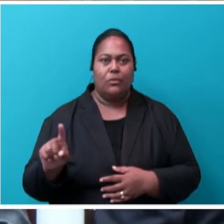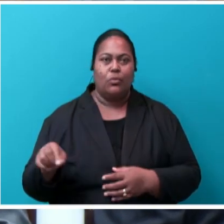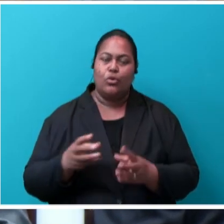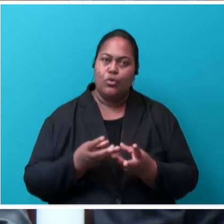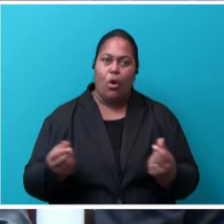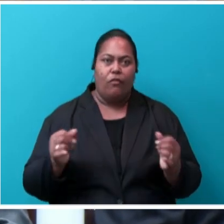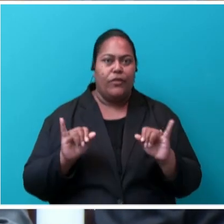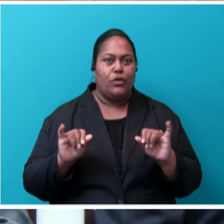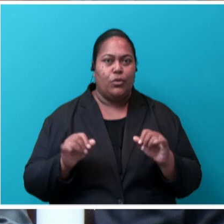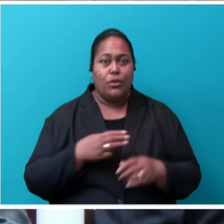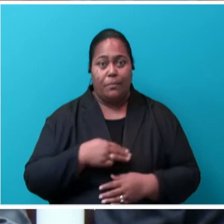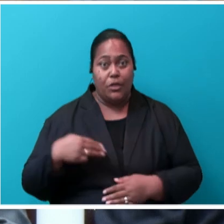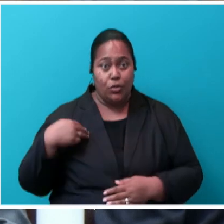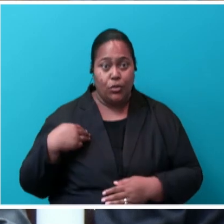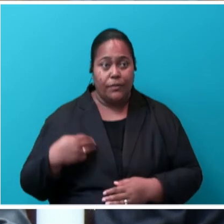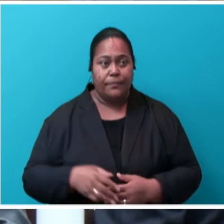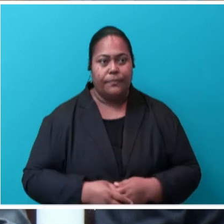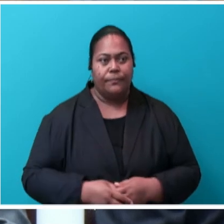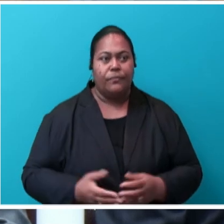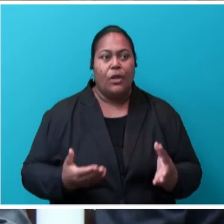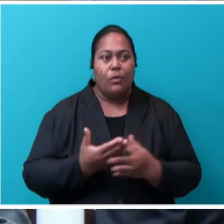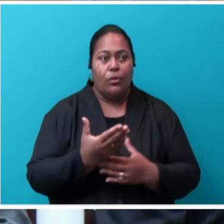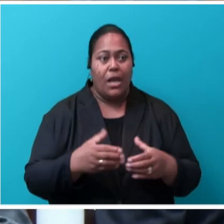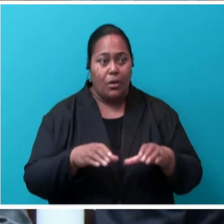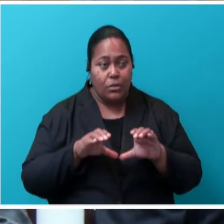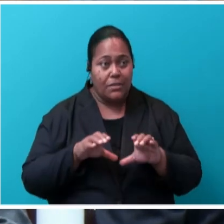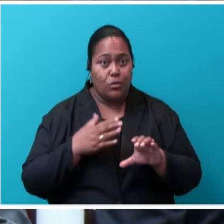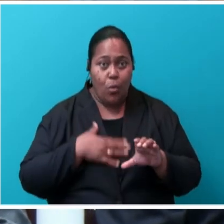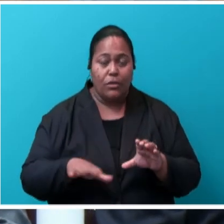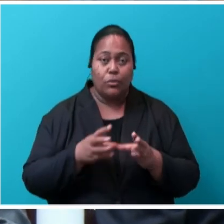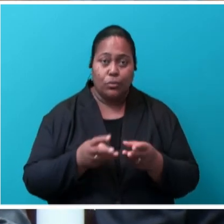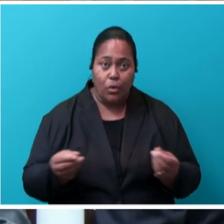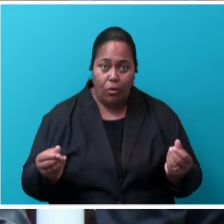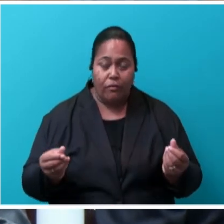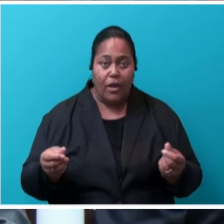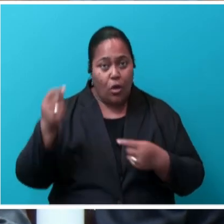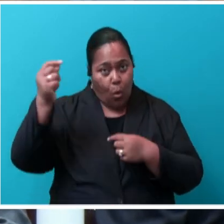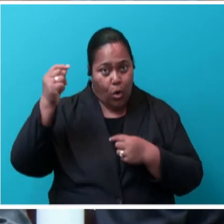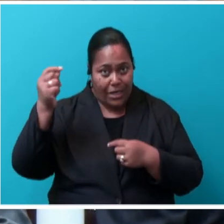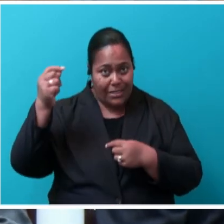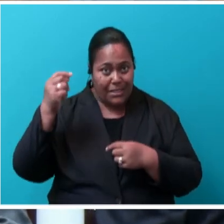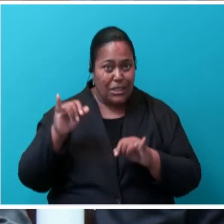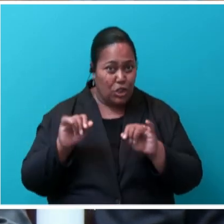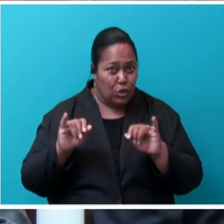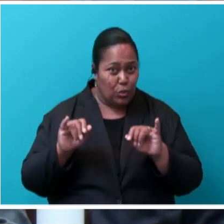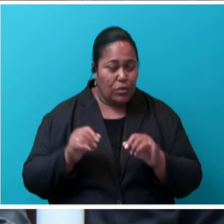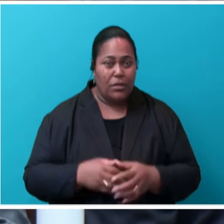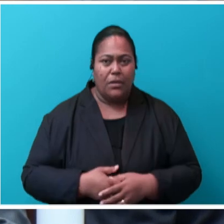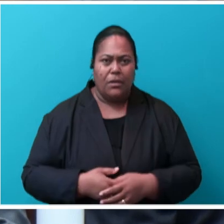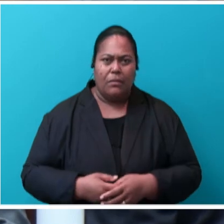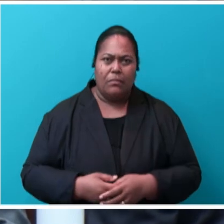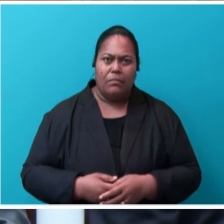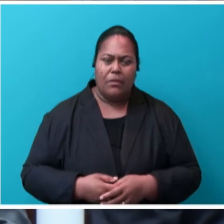And the Ministry, Mr. Speaker, sir, through the Council's endeavour to resolve the audit qualifications issues raised by the Office